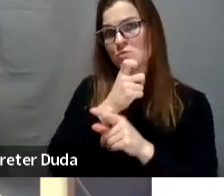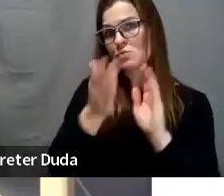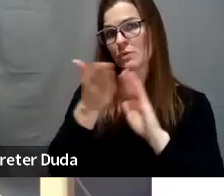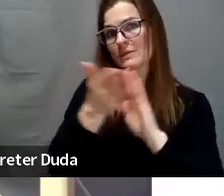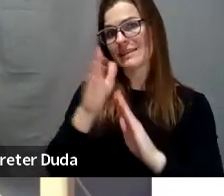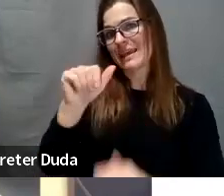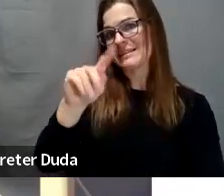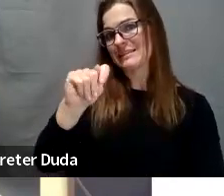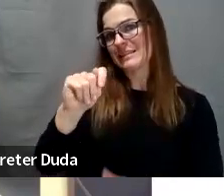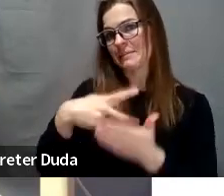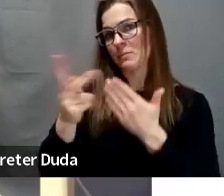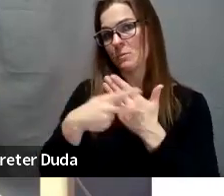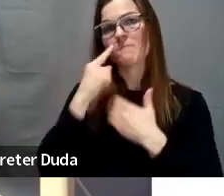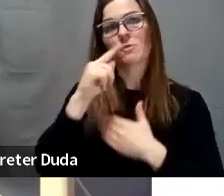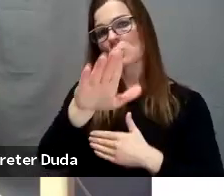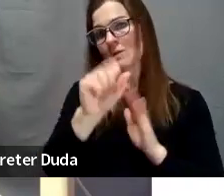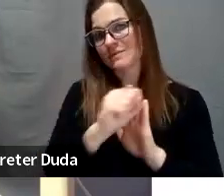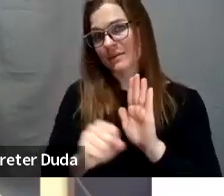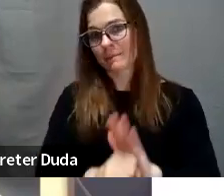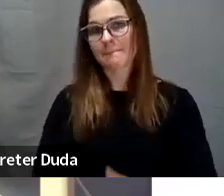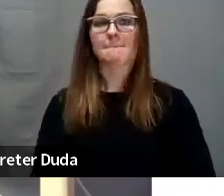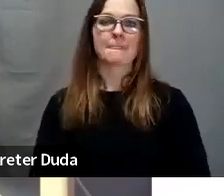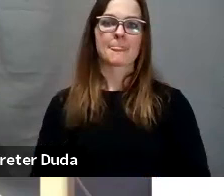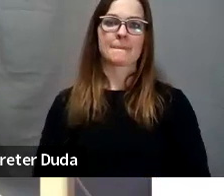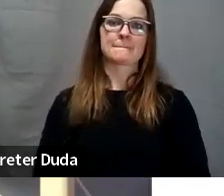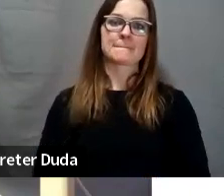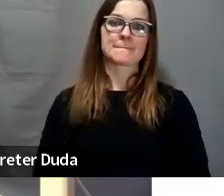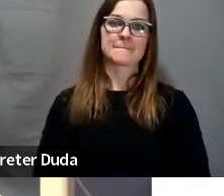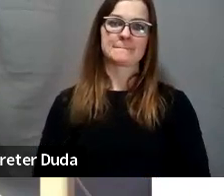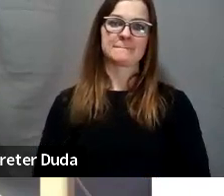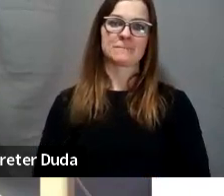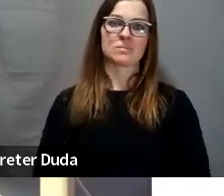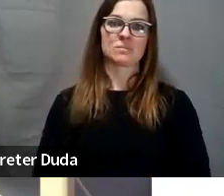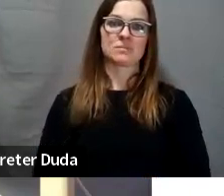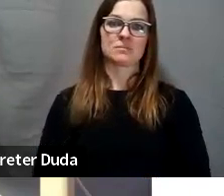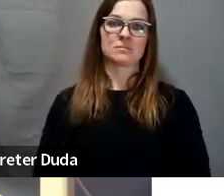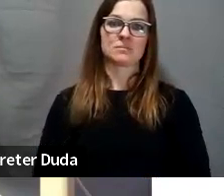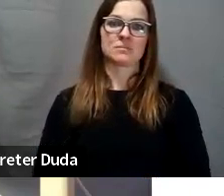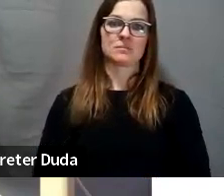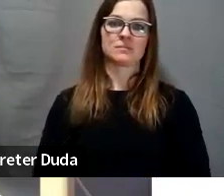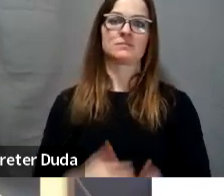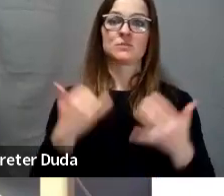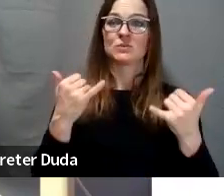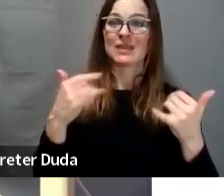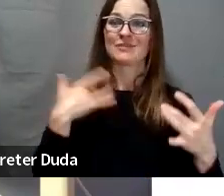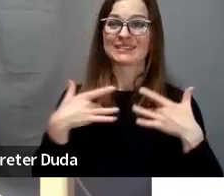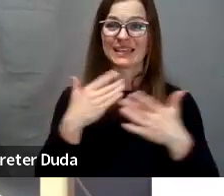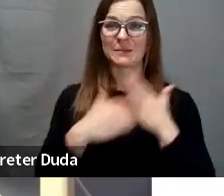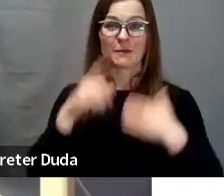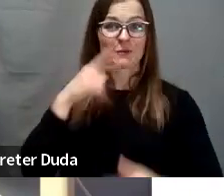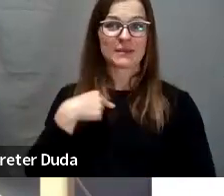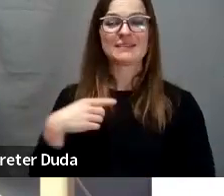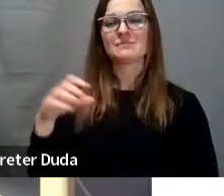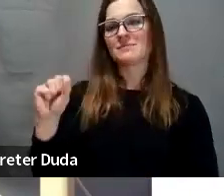state. Thanks, Abby. So now we're kind of getting into the exciting part for me, the smart